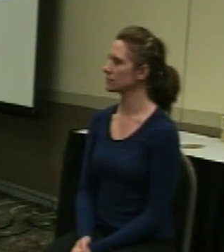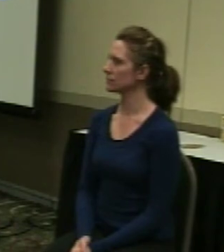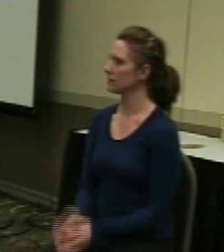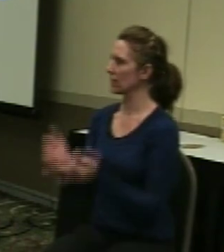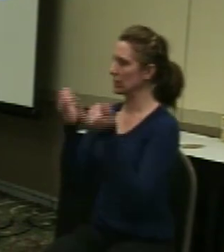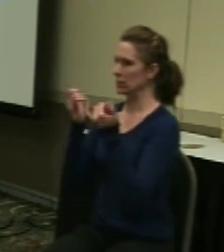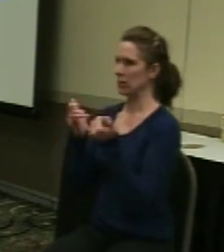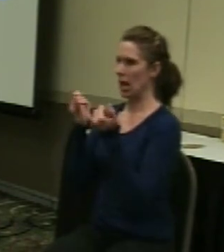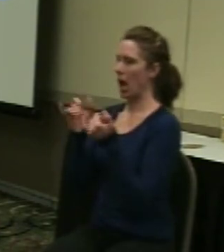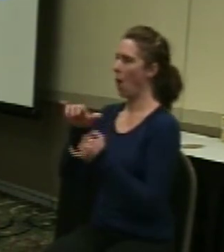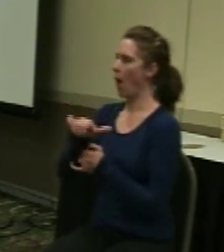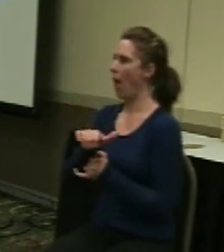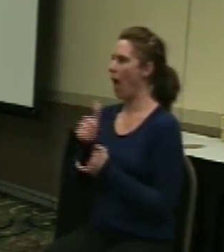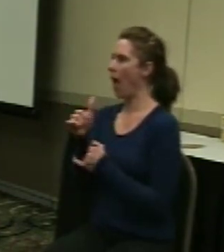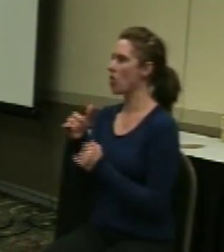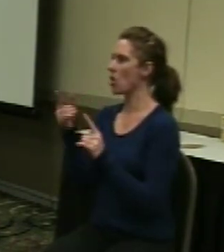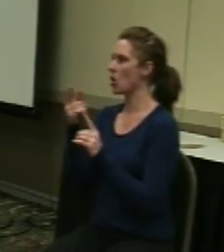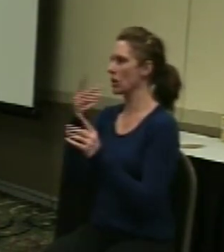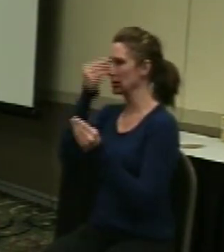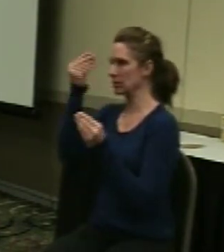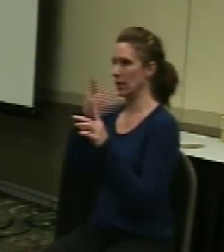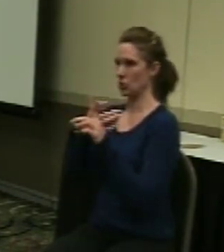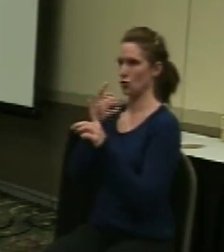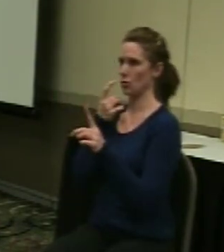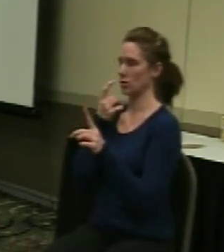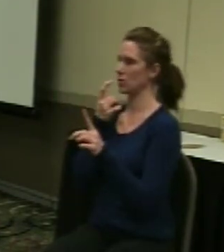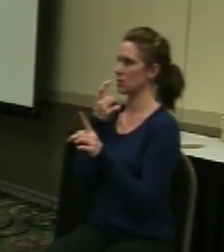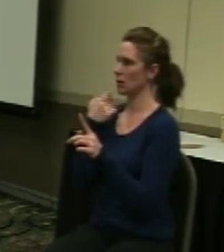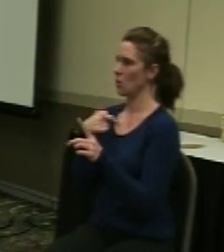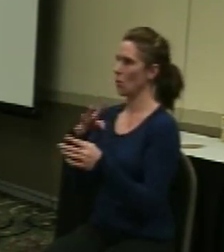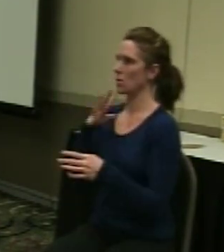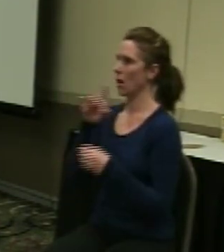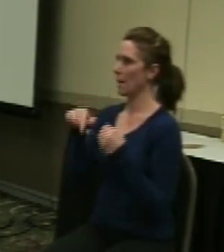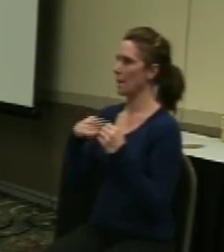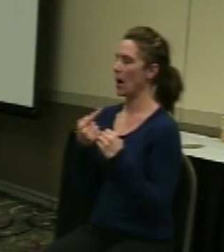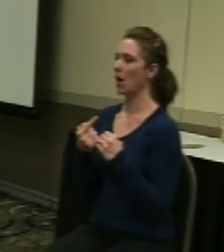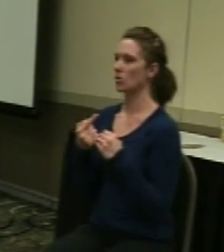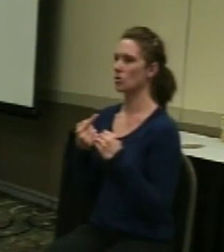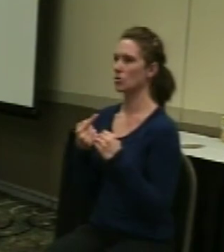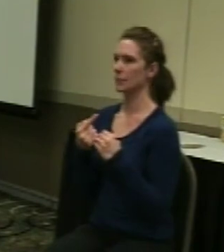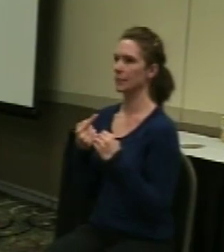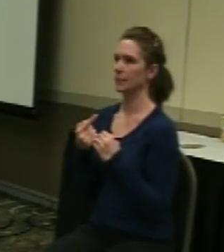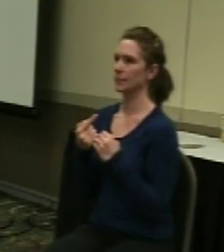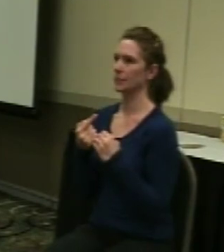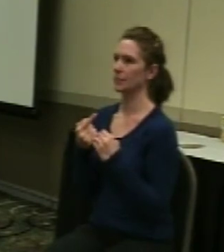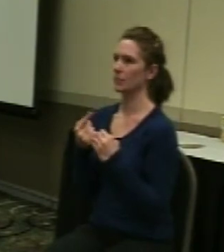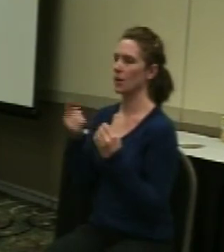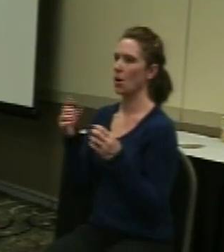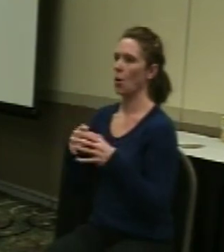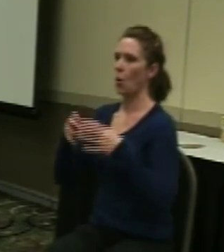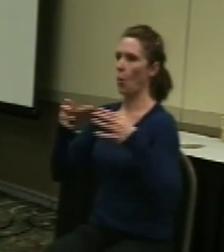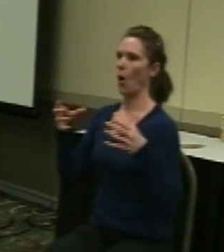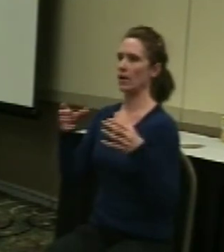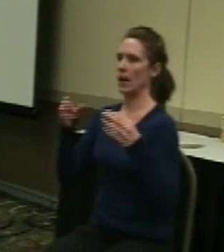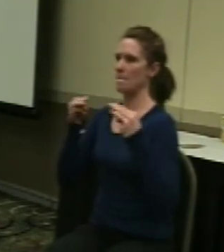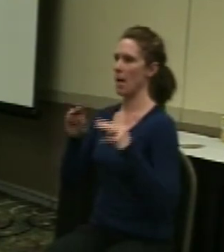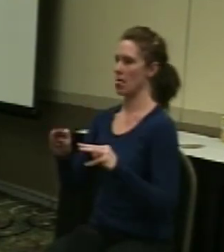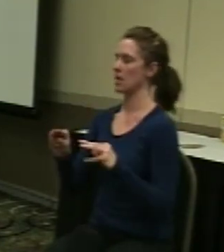other data sources, and we are going to be talking about quantitative methods, you know,